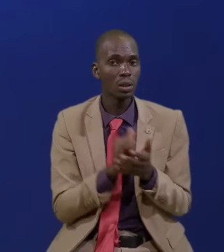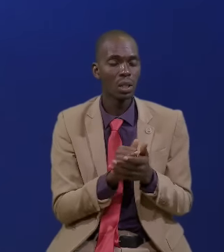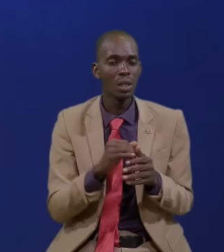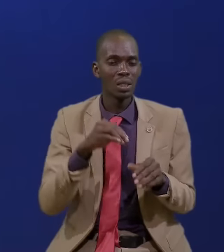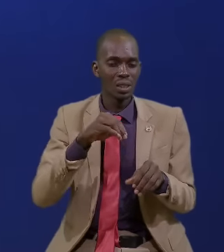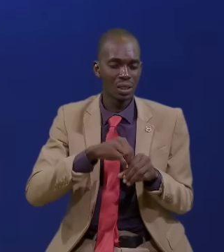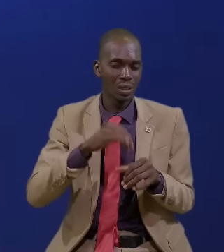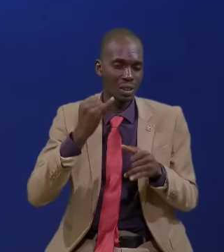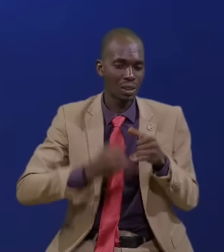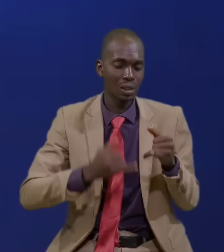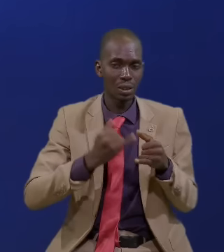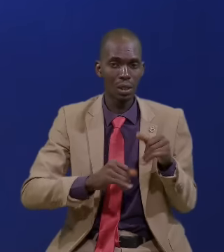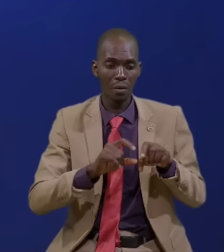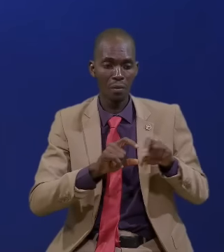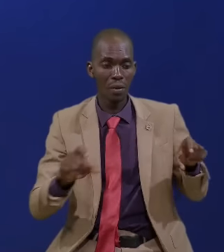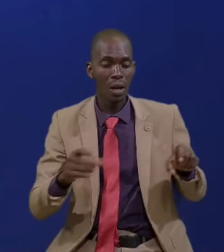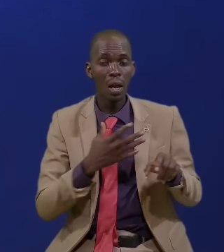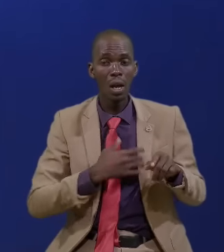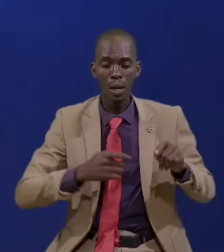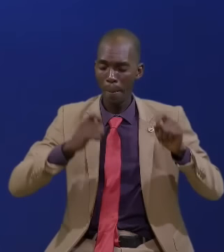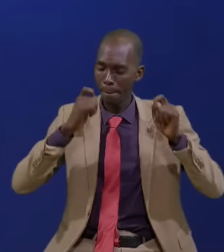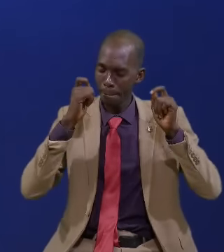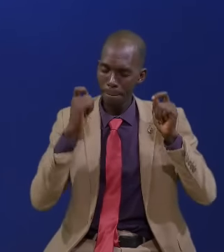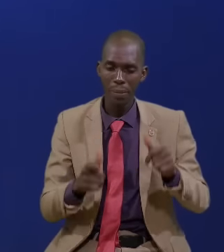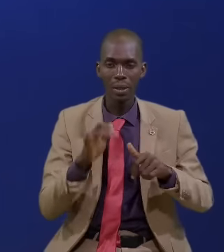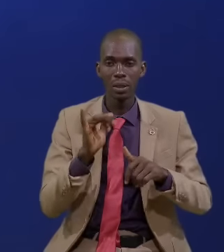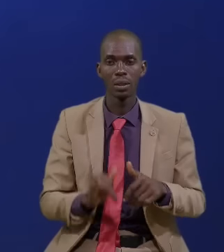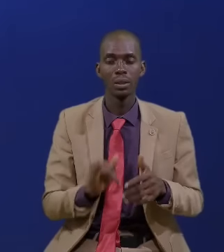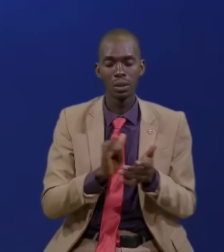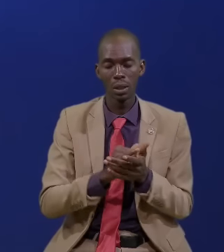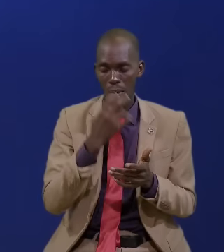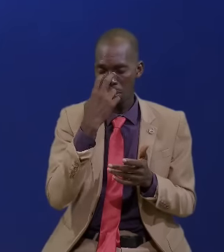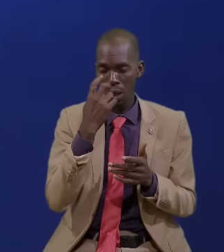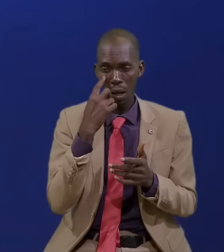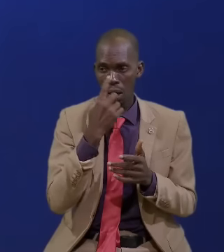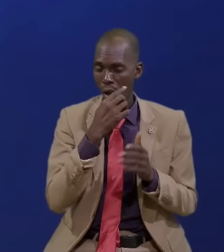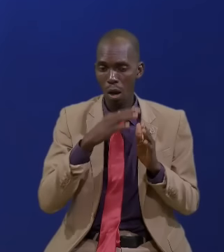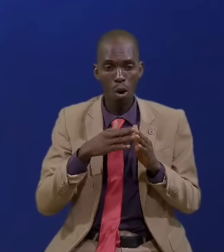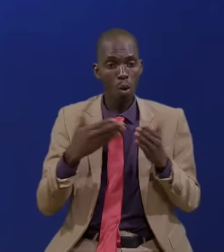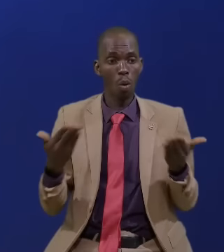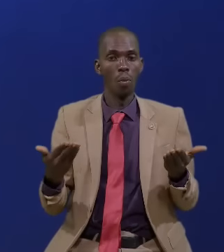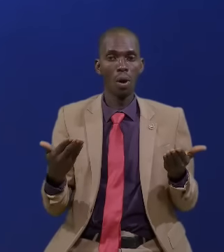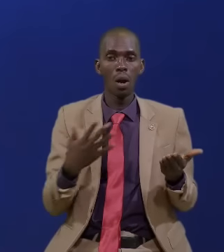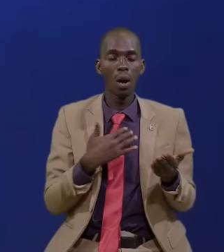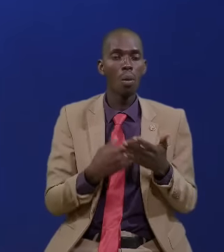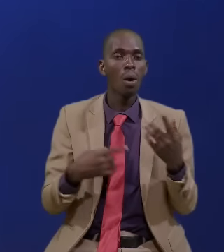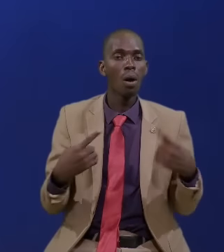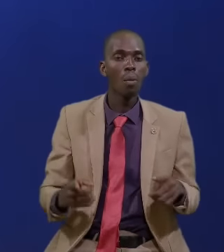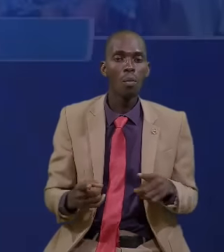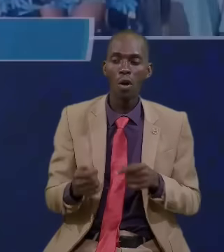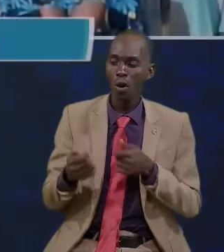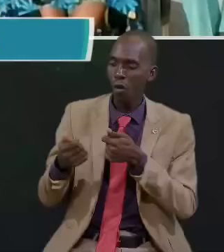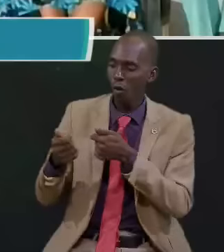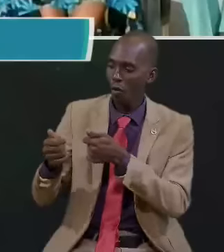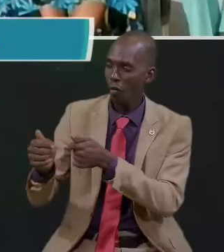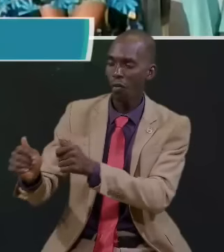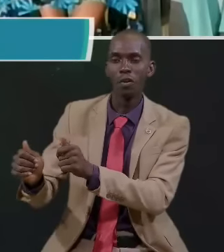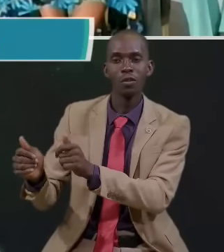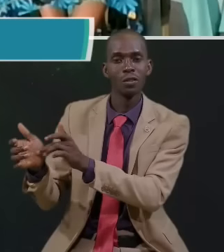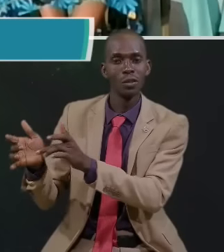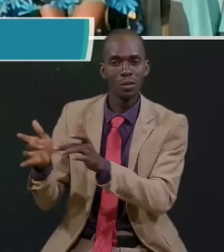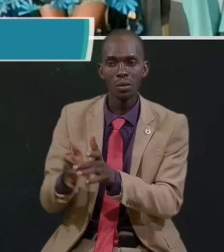verse, and immediately he received his sight and followed Jesus in the way. Didn't